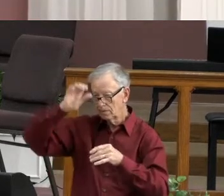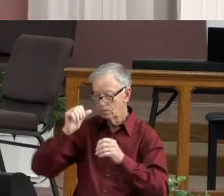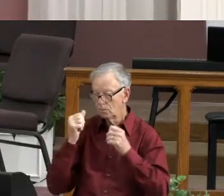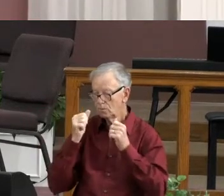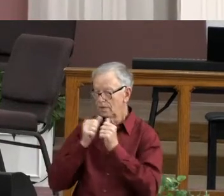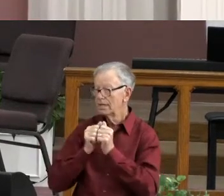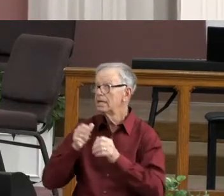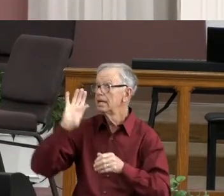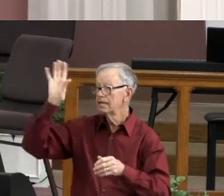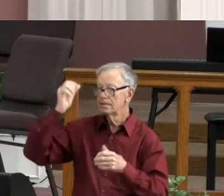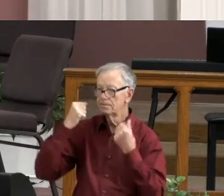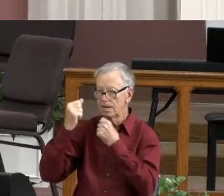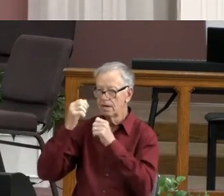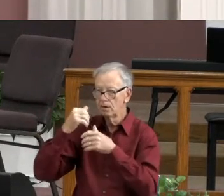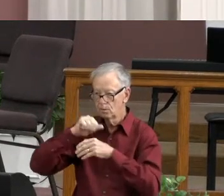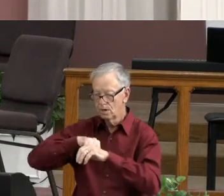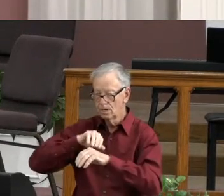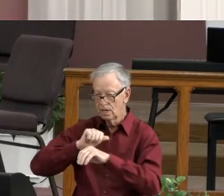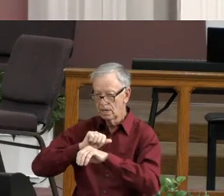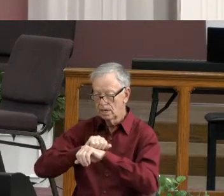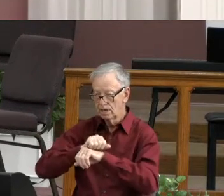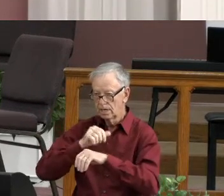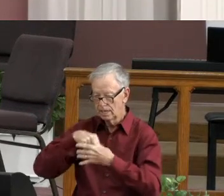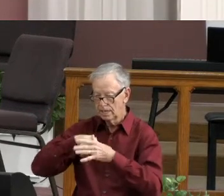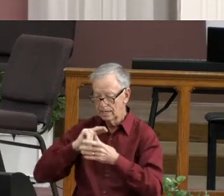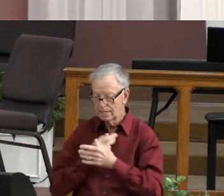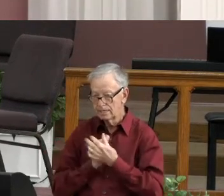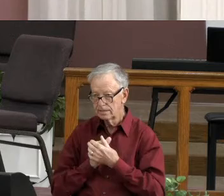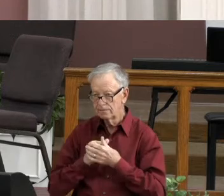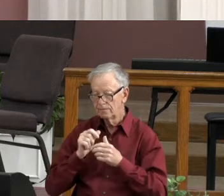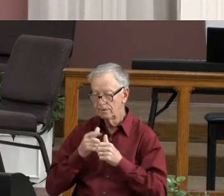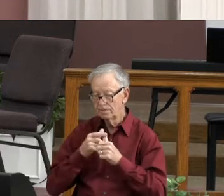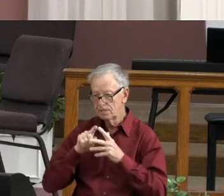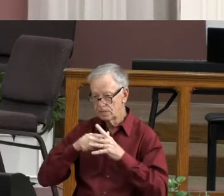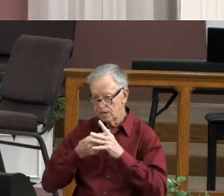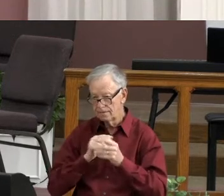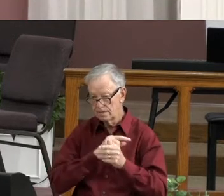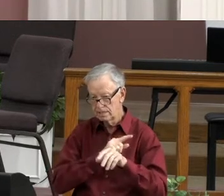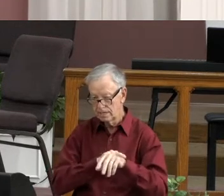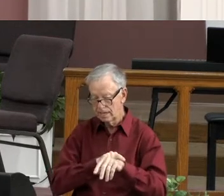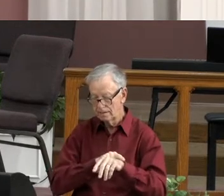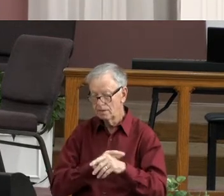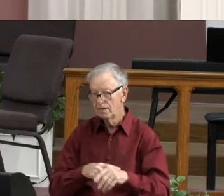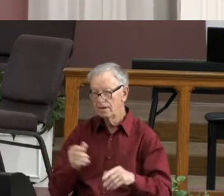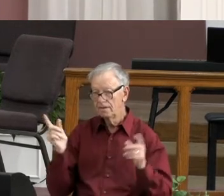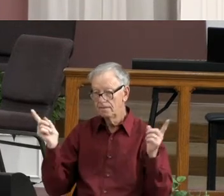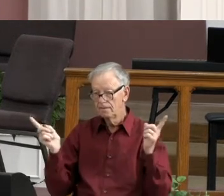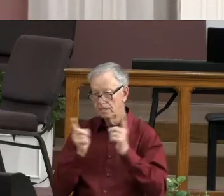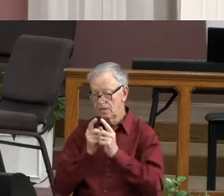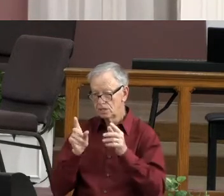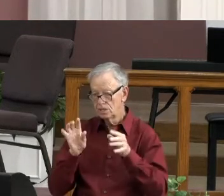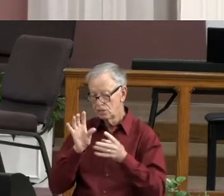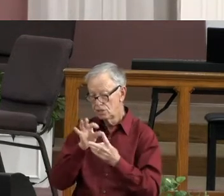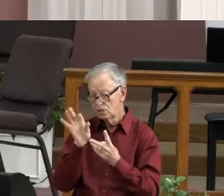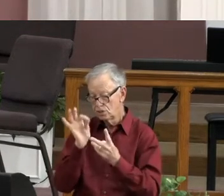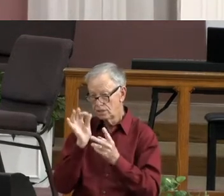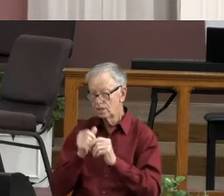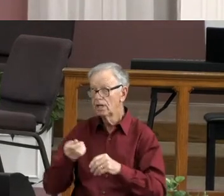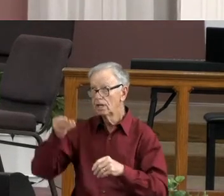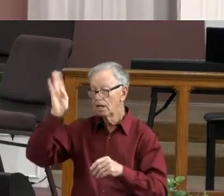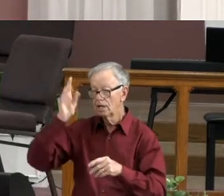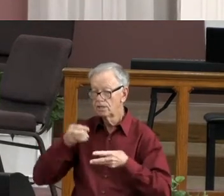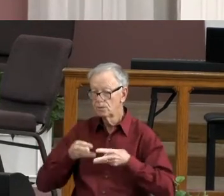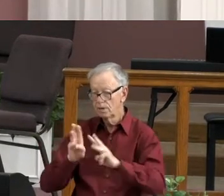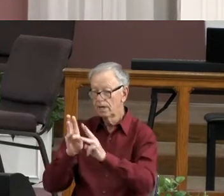at work within us. You know, from the beginning of time, we have faced this choice of God's